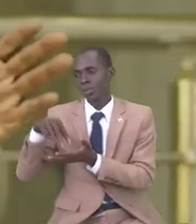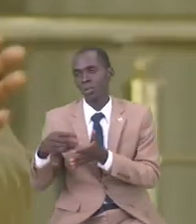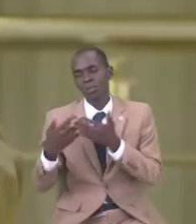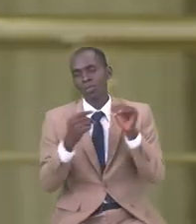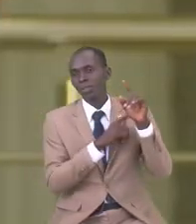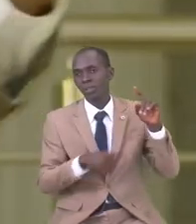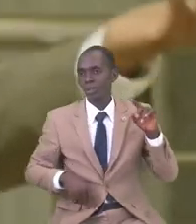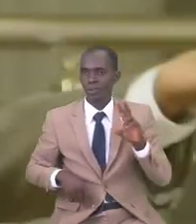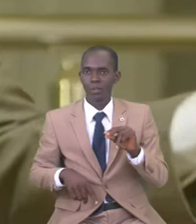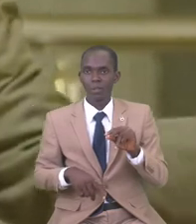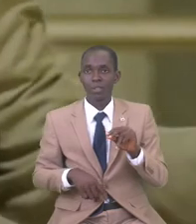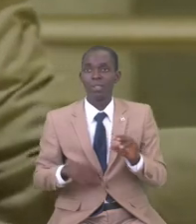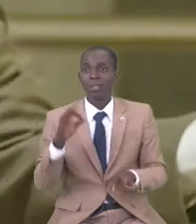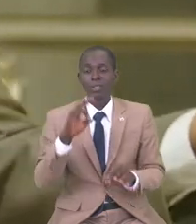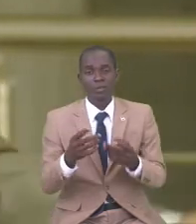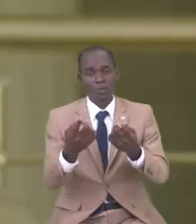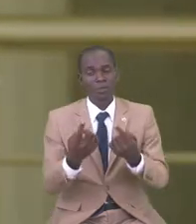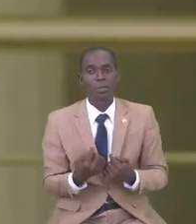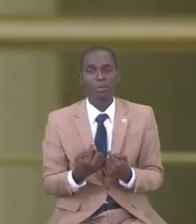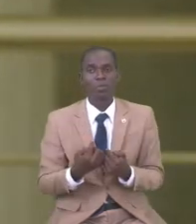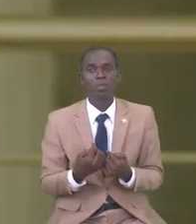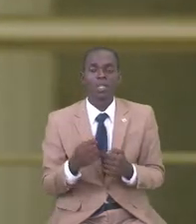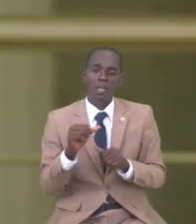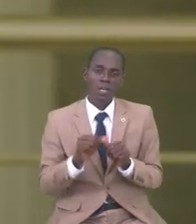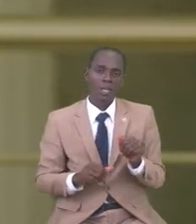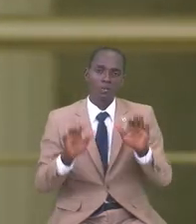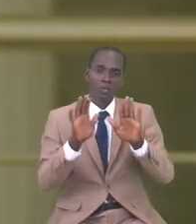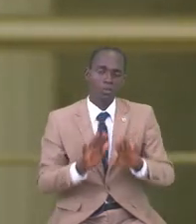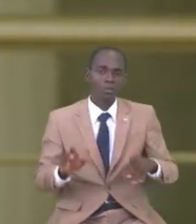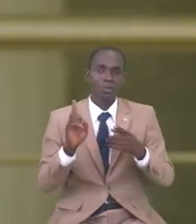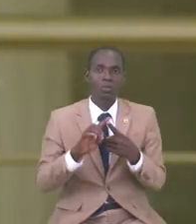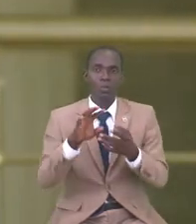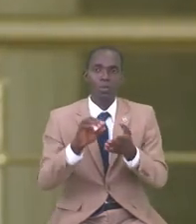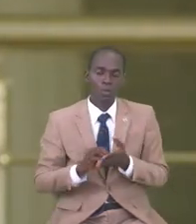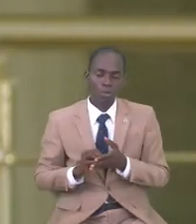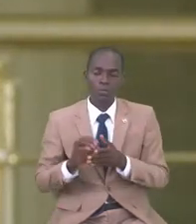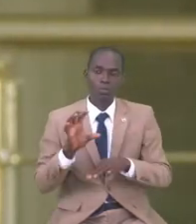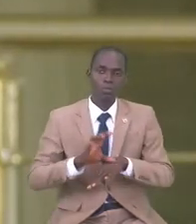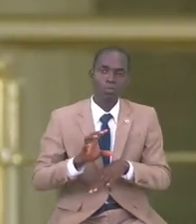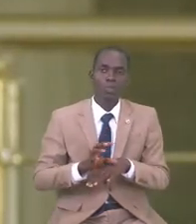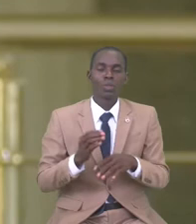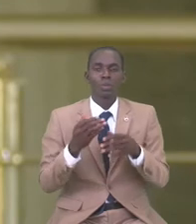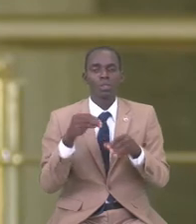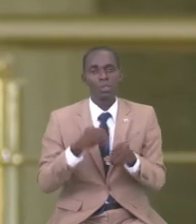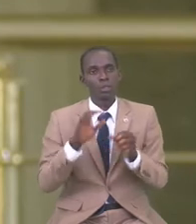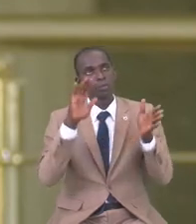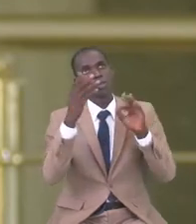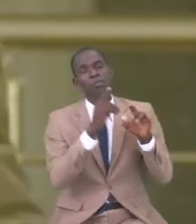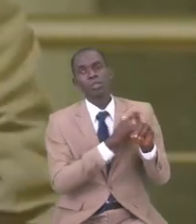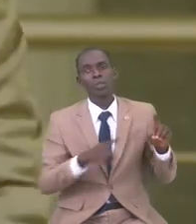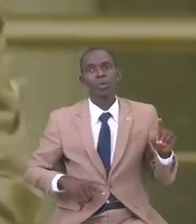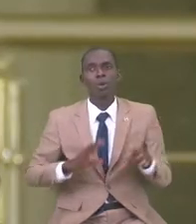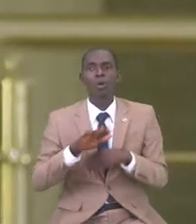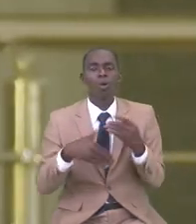Lord. And if you come every Sunday to your congregation from the presence of the Lord, all the people that